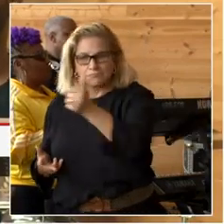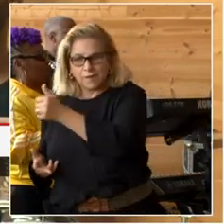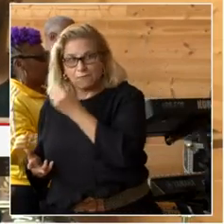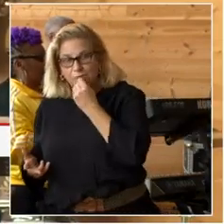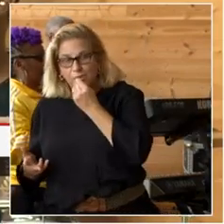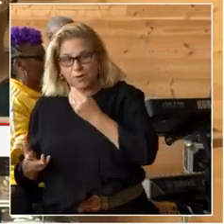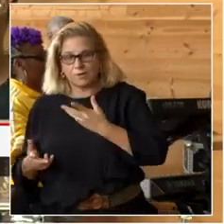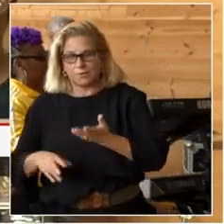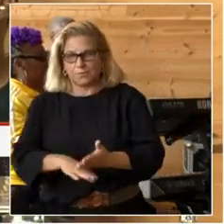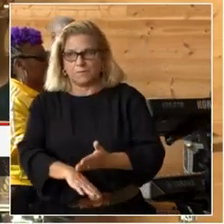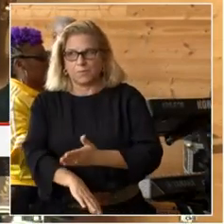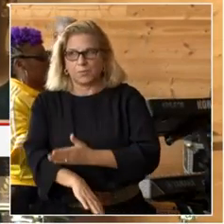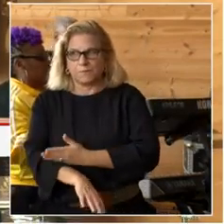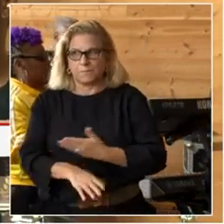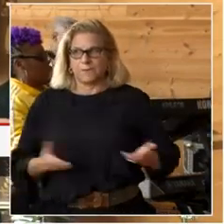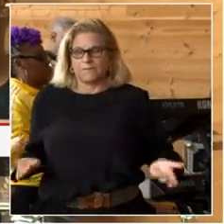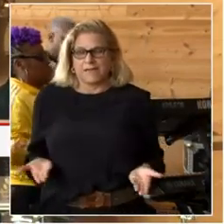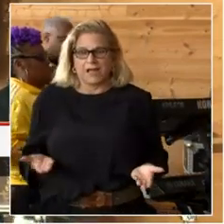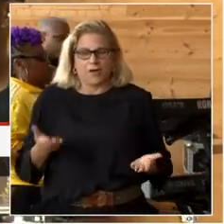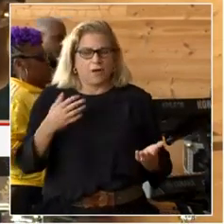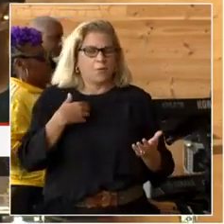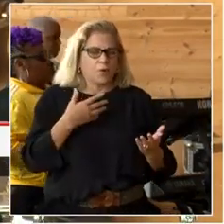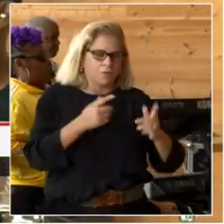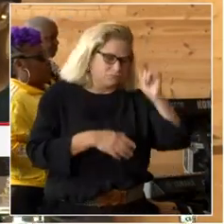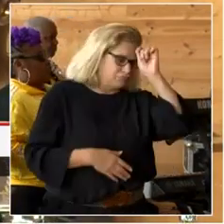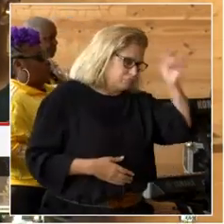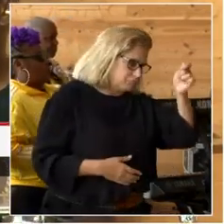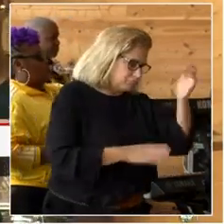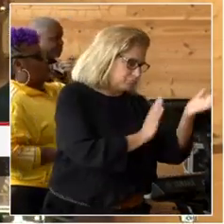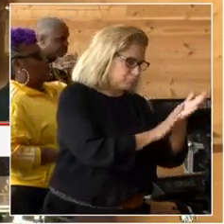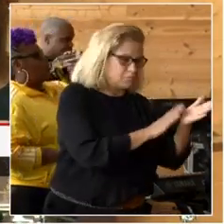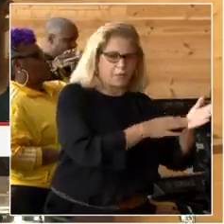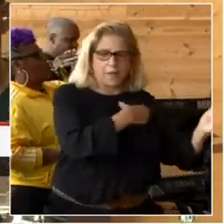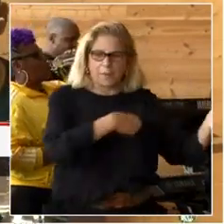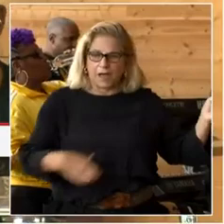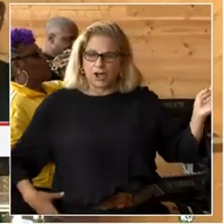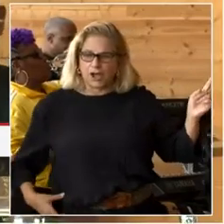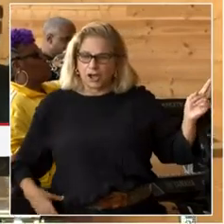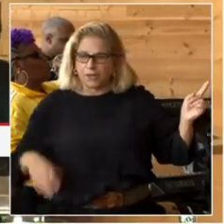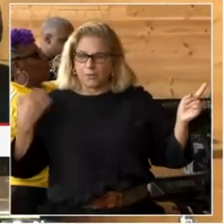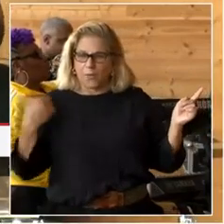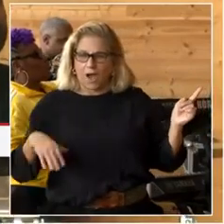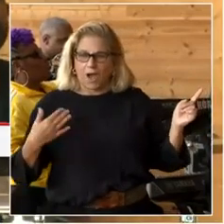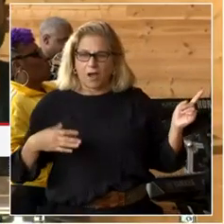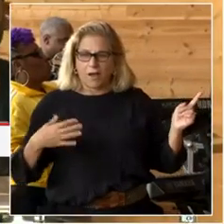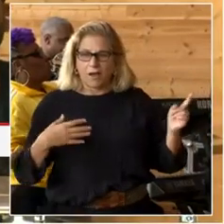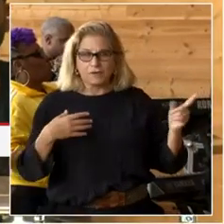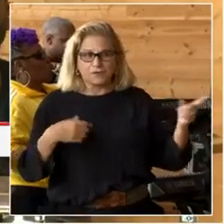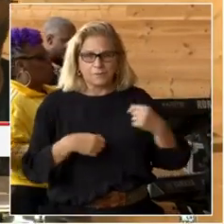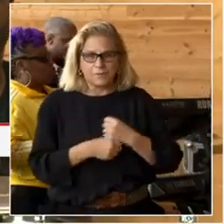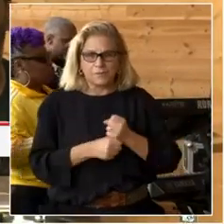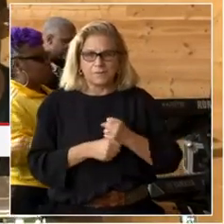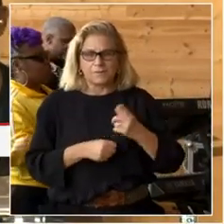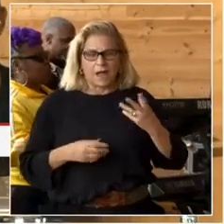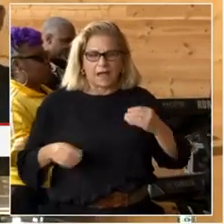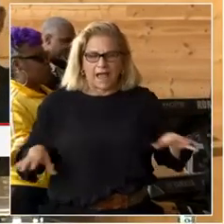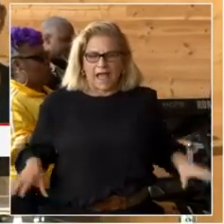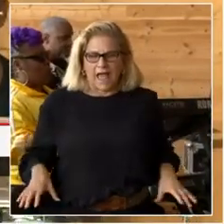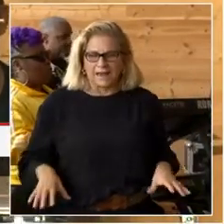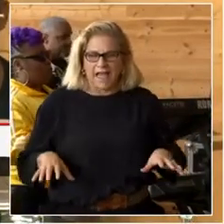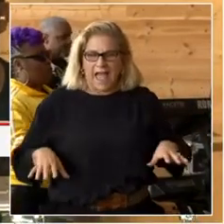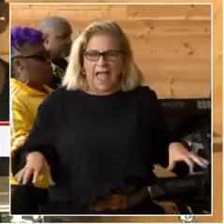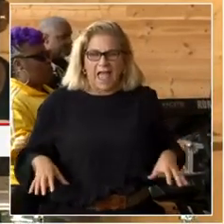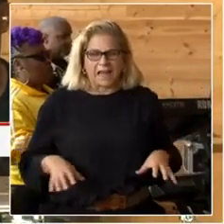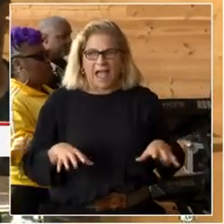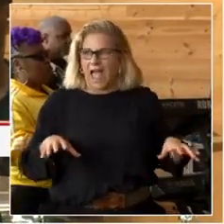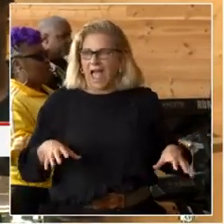applaud. Their values are backed by action, and that's why I'm proud to be a district resident, and that's why I'm